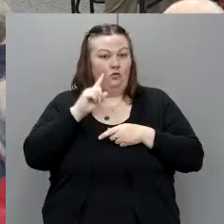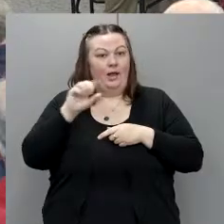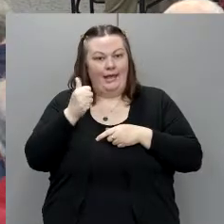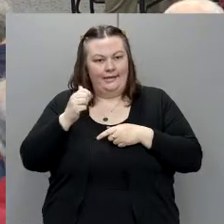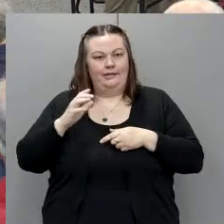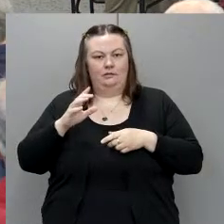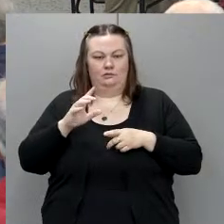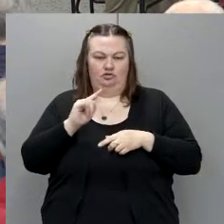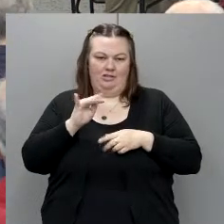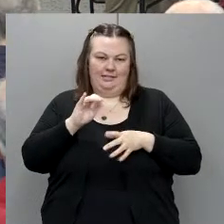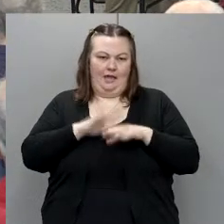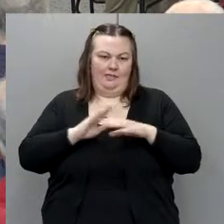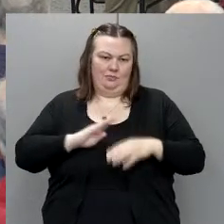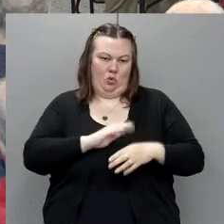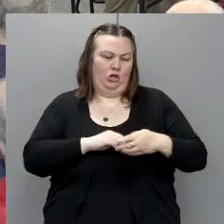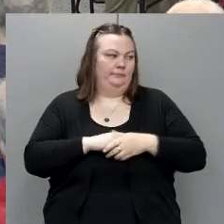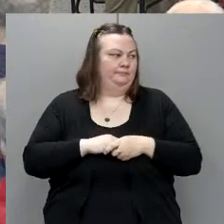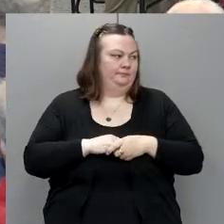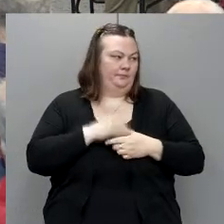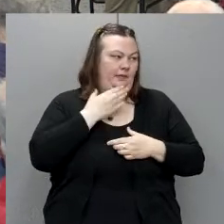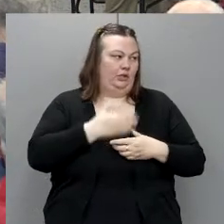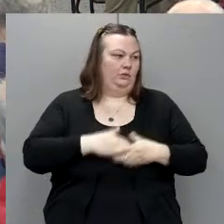Thank you.